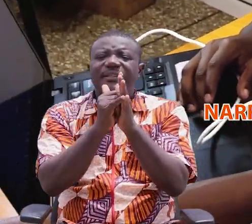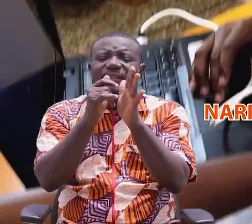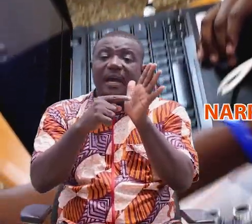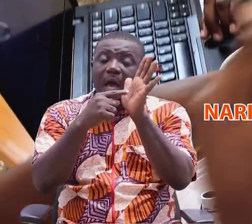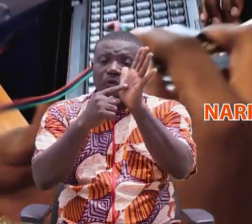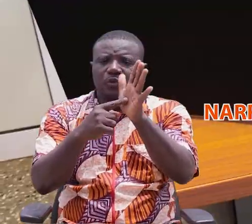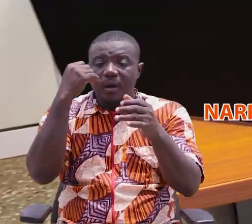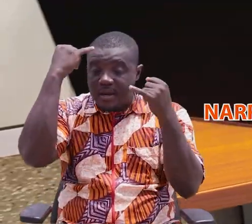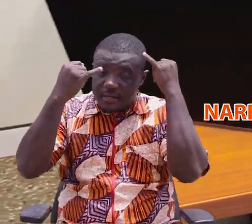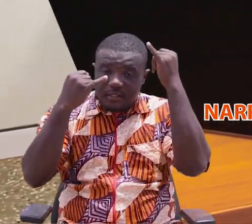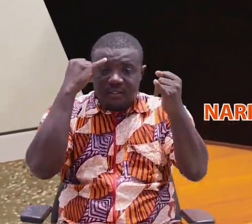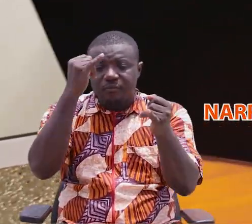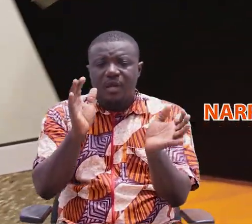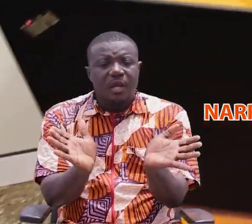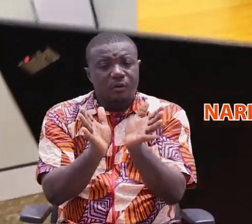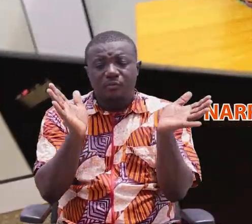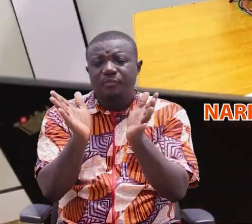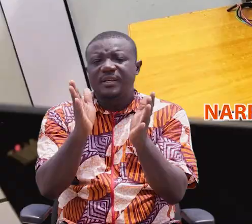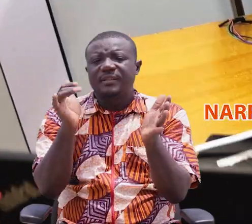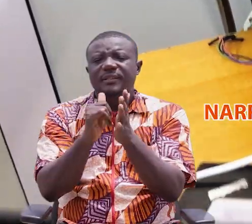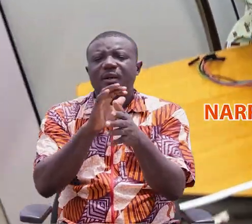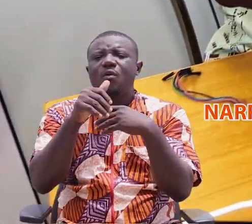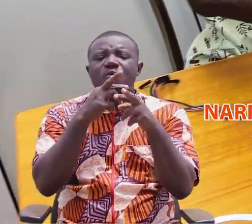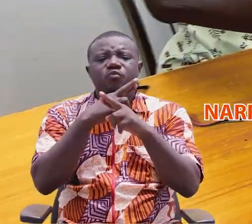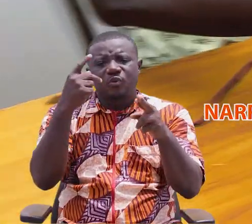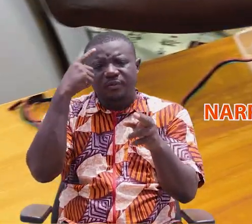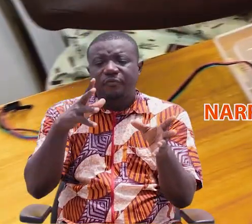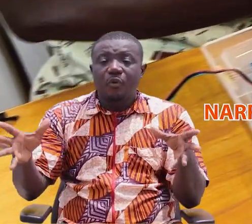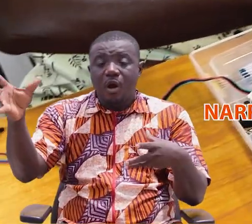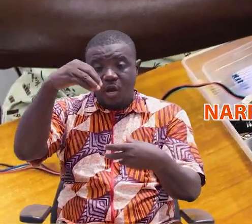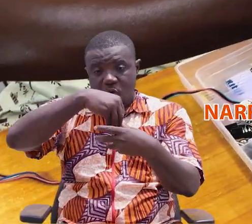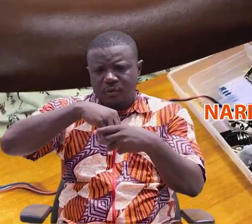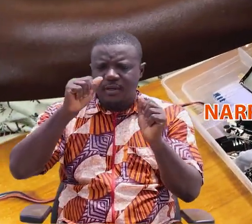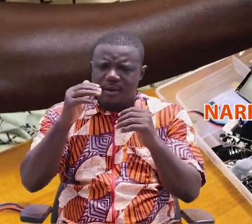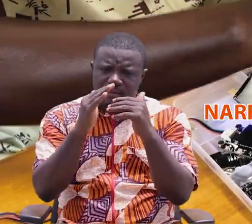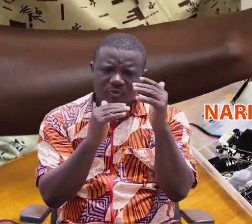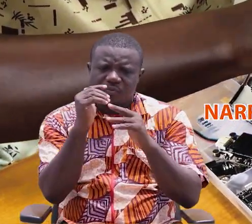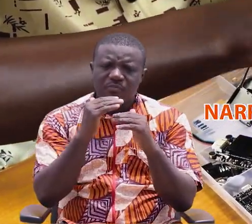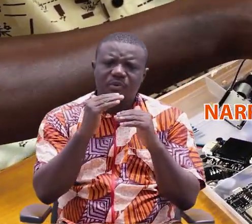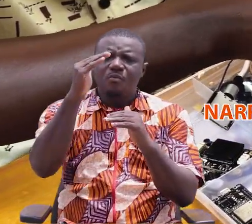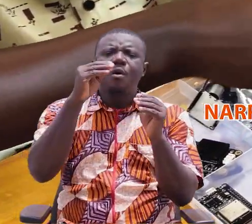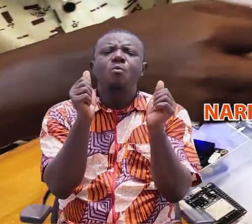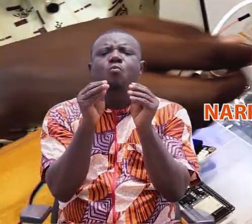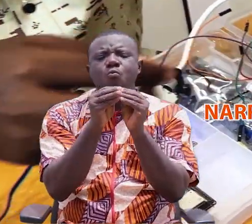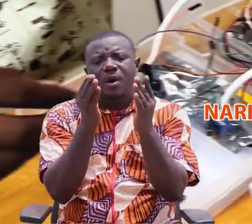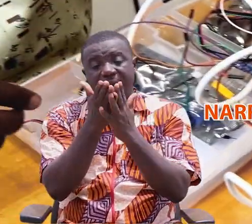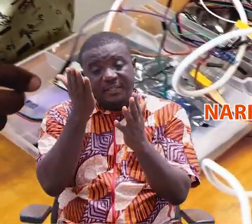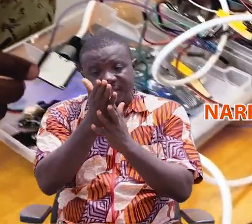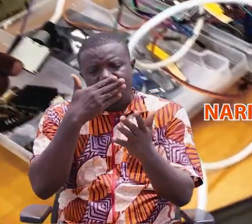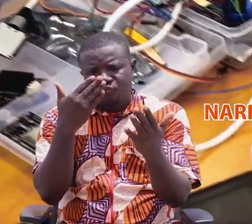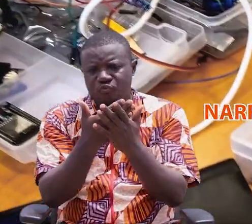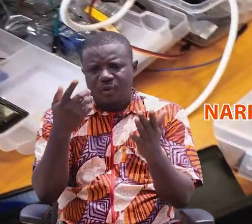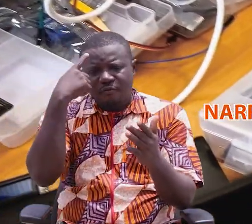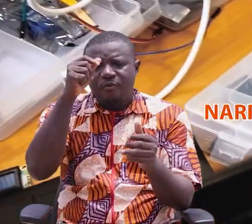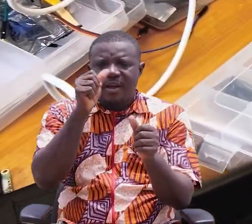with creativity, compassion, and a commitment to inclusion, we can build a more accessible and equitable world